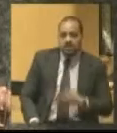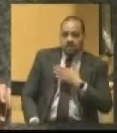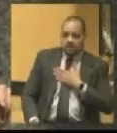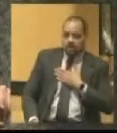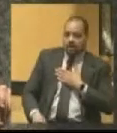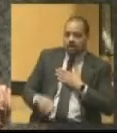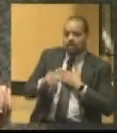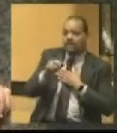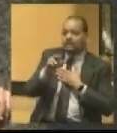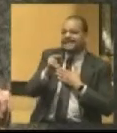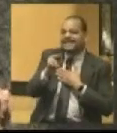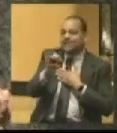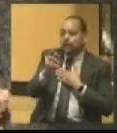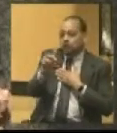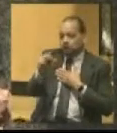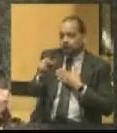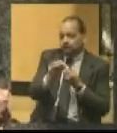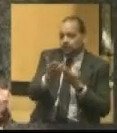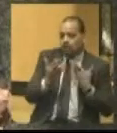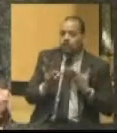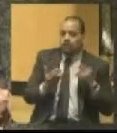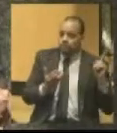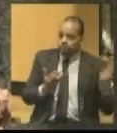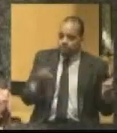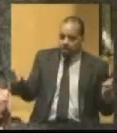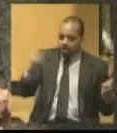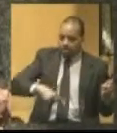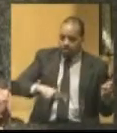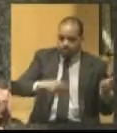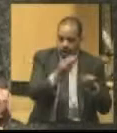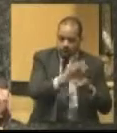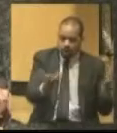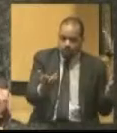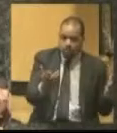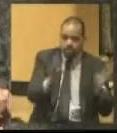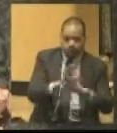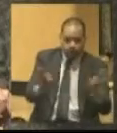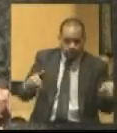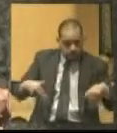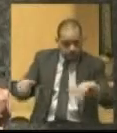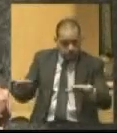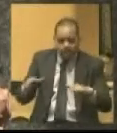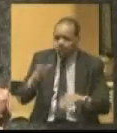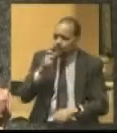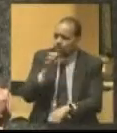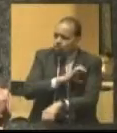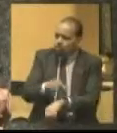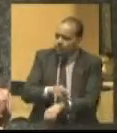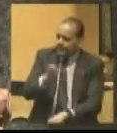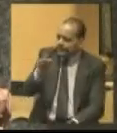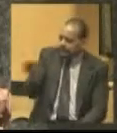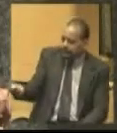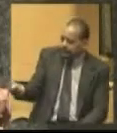so?" "Yes, sir." "Well, I'd like to know how you got the authority to do so, sir." "By the War Department, sir, I